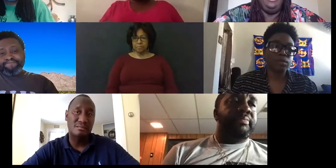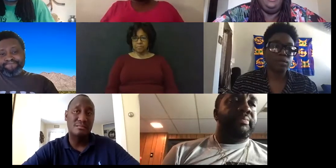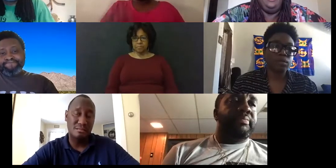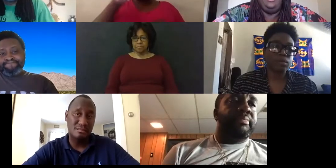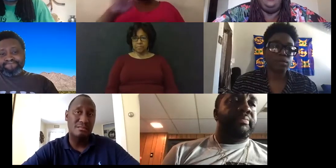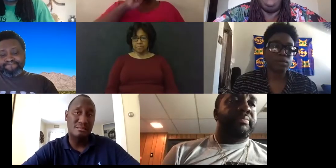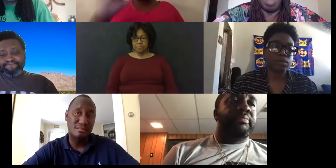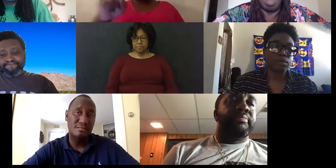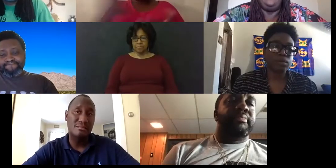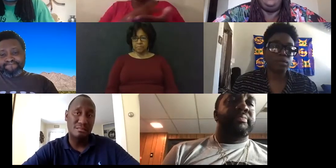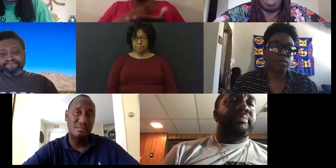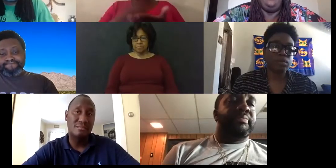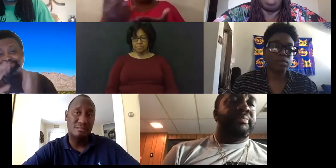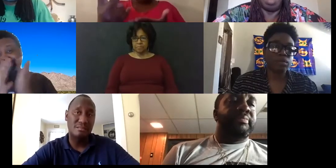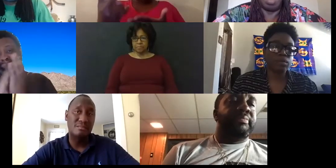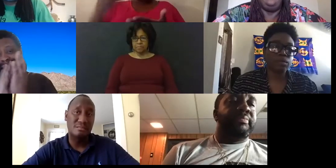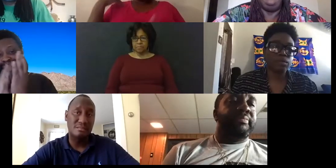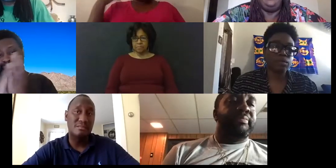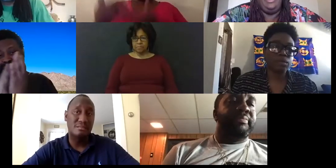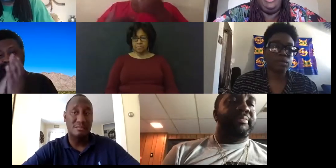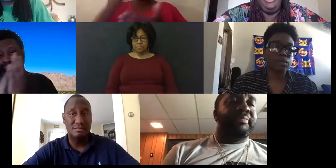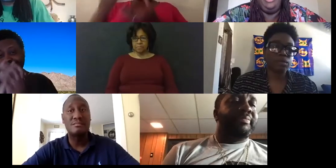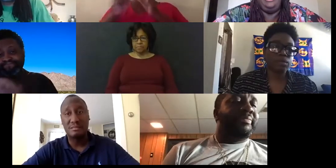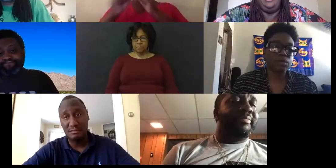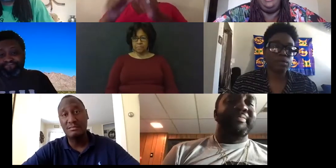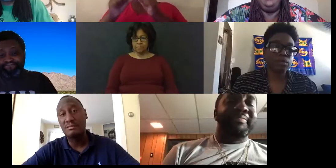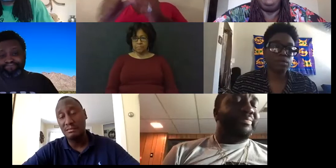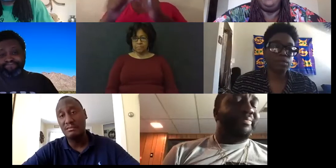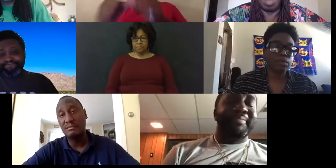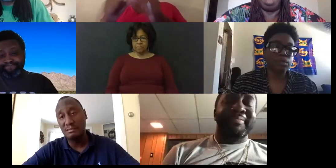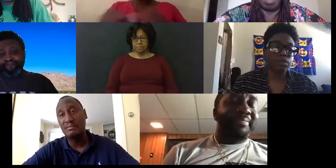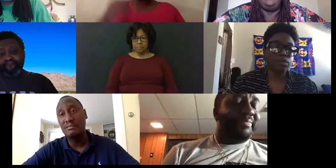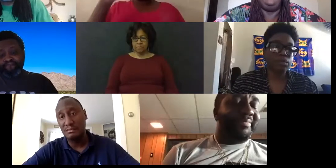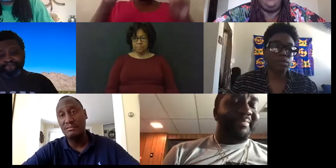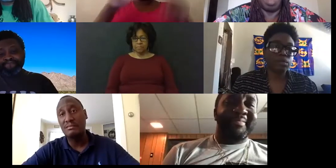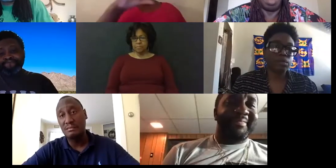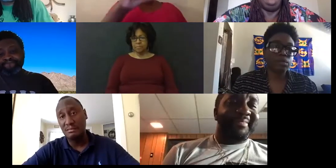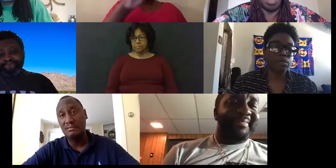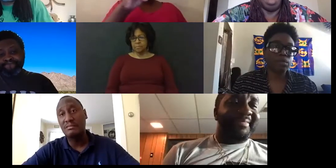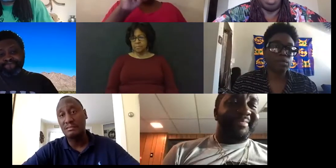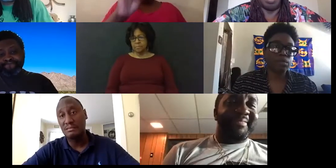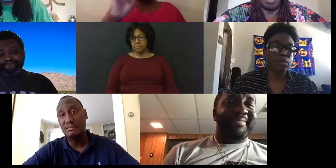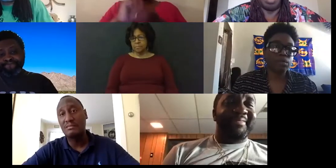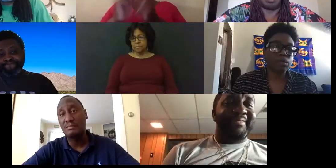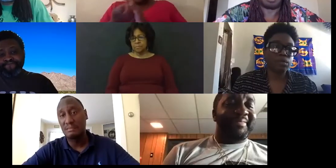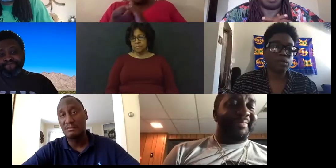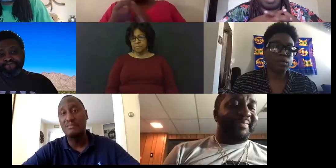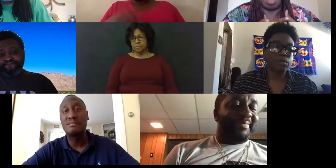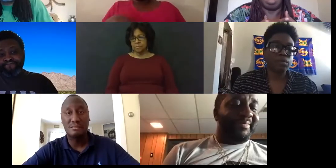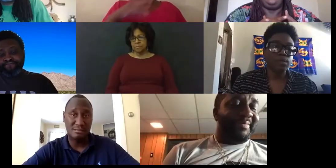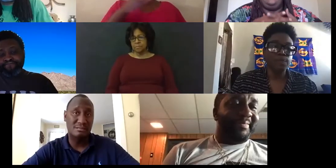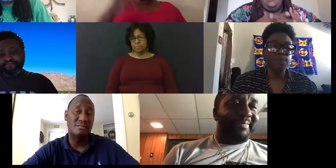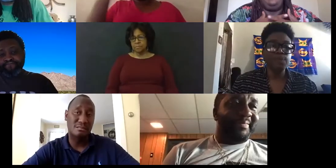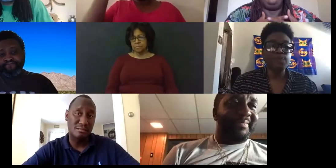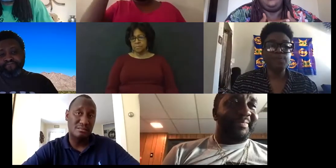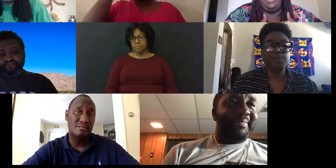failure. And when we think about climate change, and when we think about, if we think about the